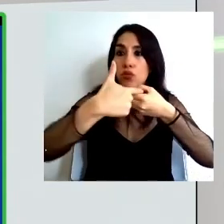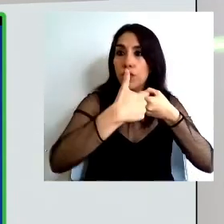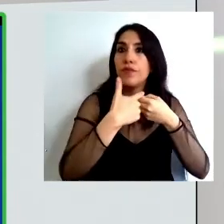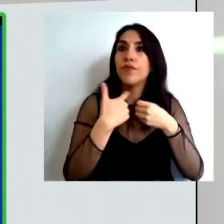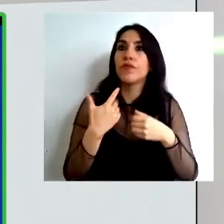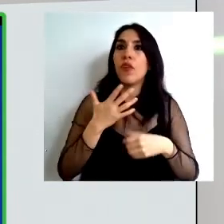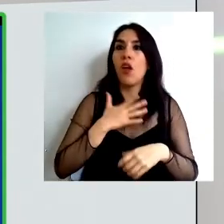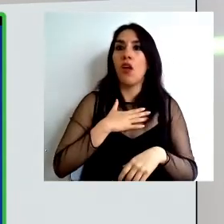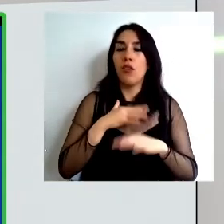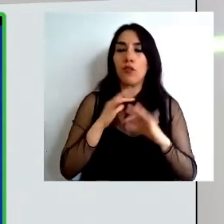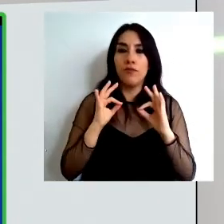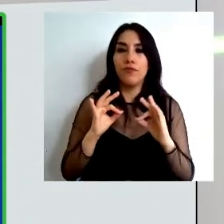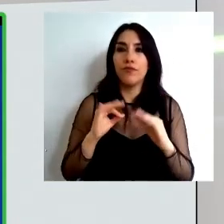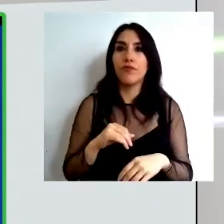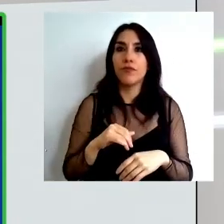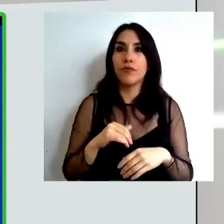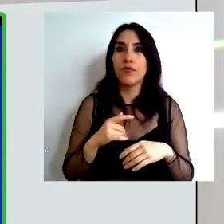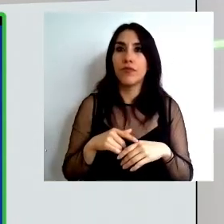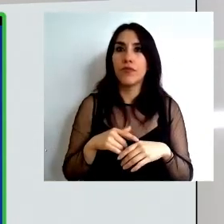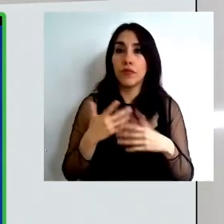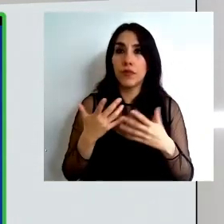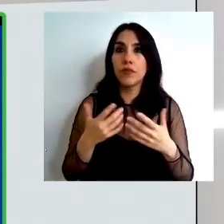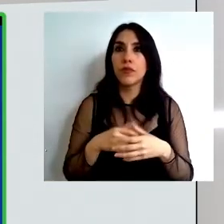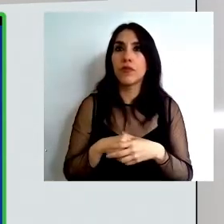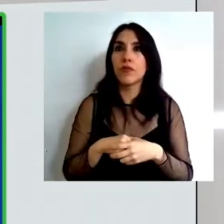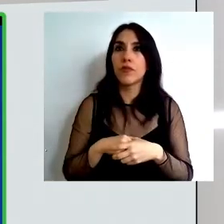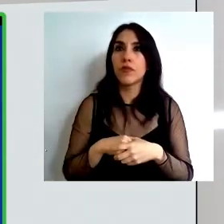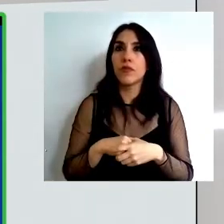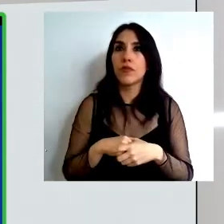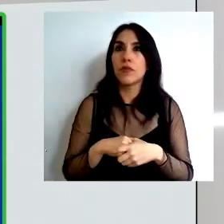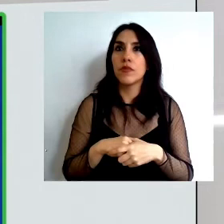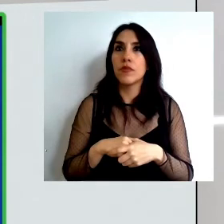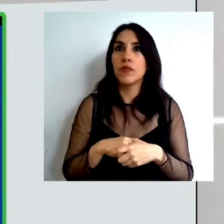concerning our model, success is also